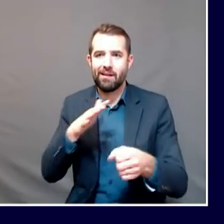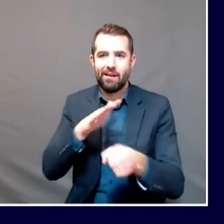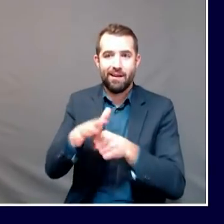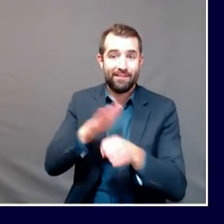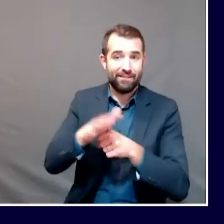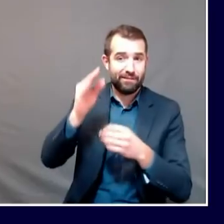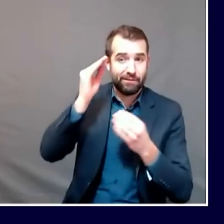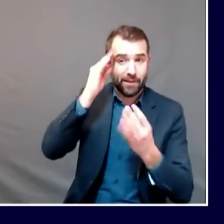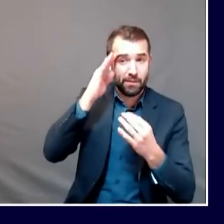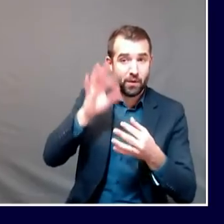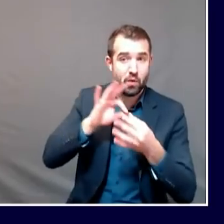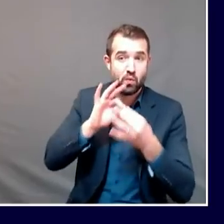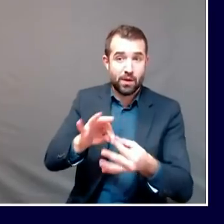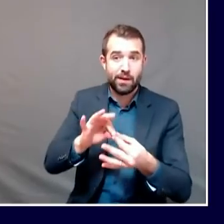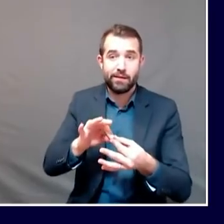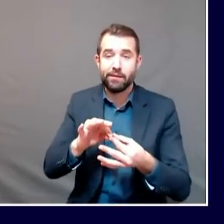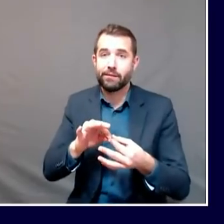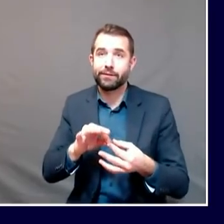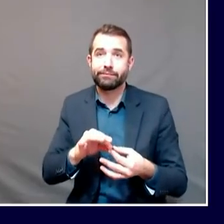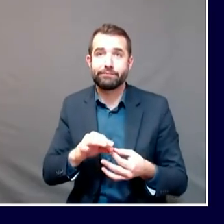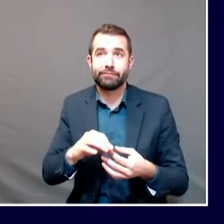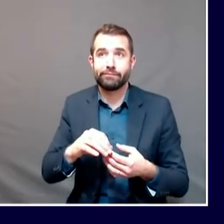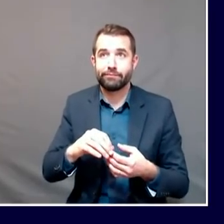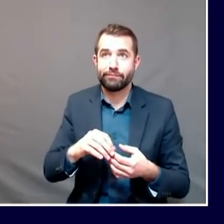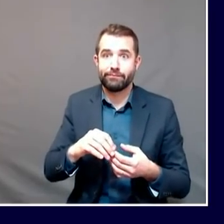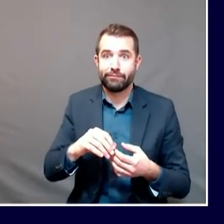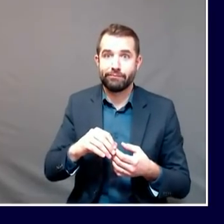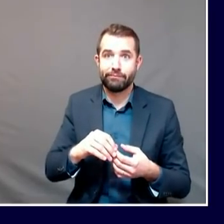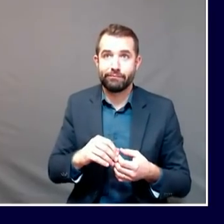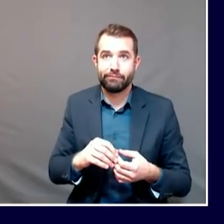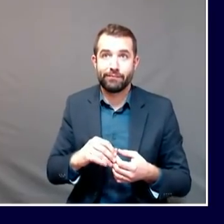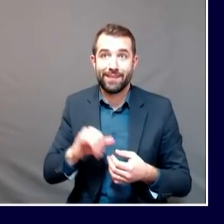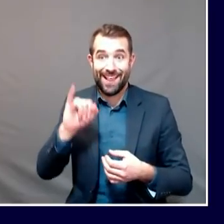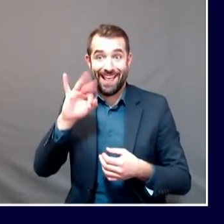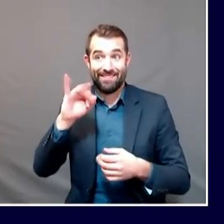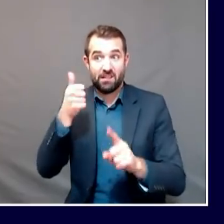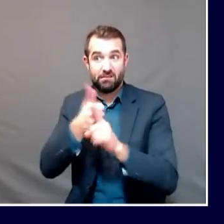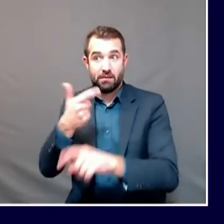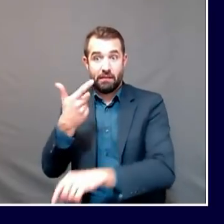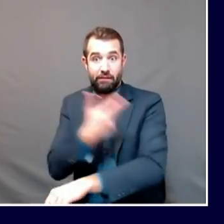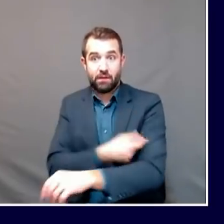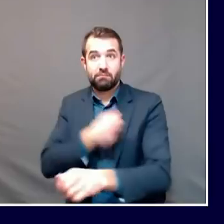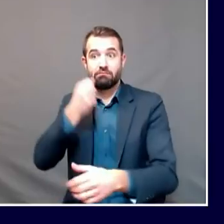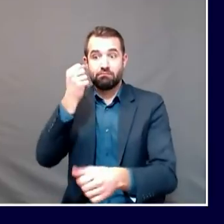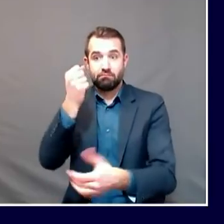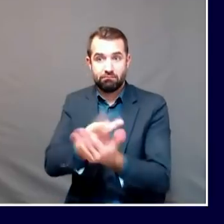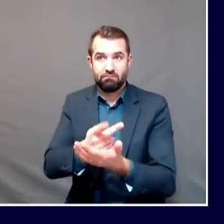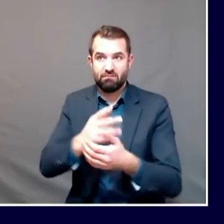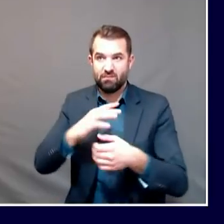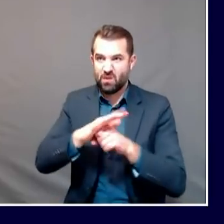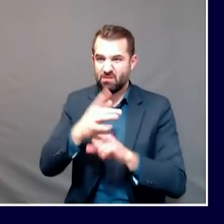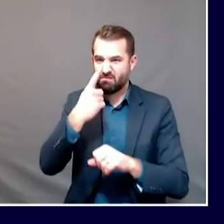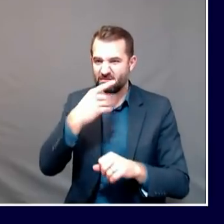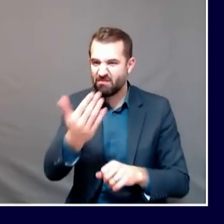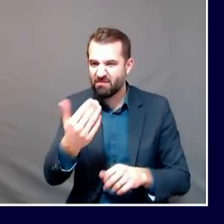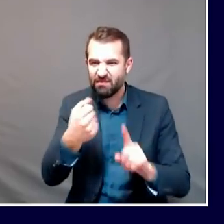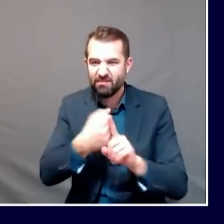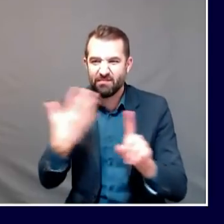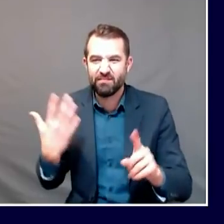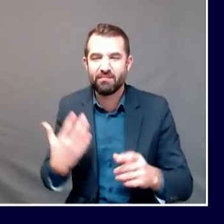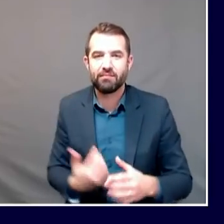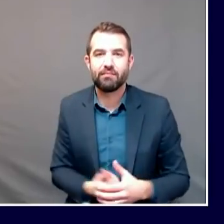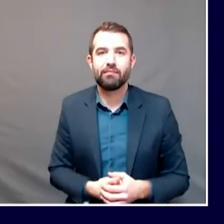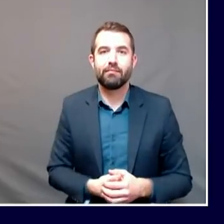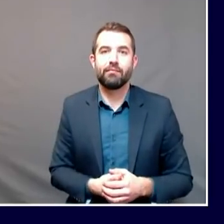will actually end slow or halt transmission. Could you talk about that a little bit? Yeah, Patrick, that's been on my mind a